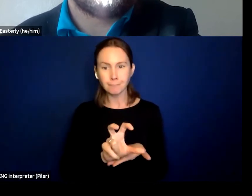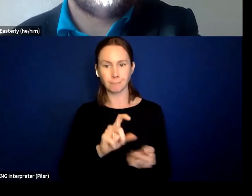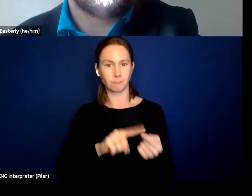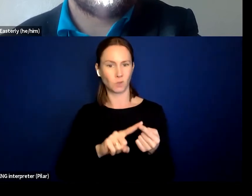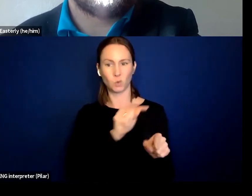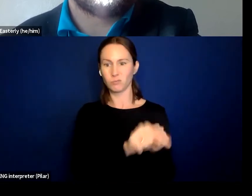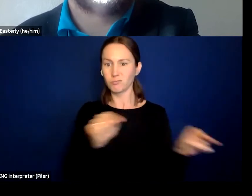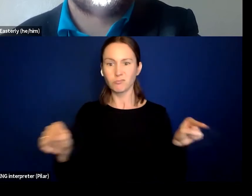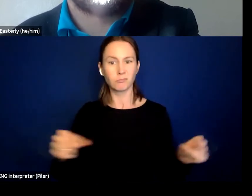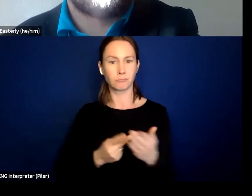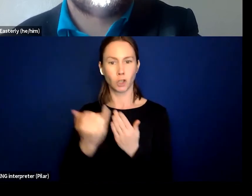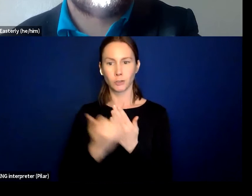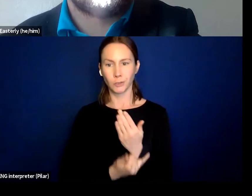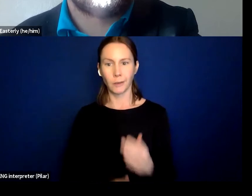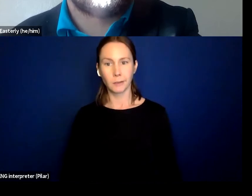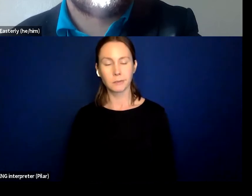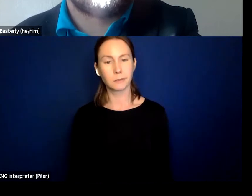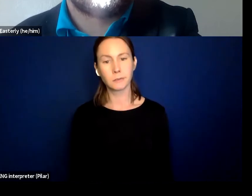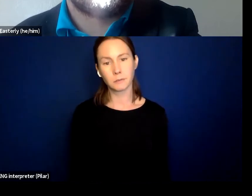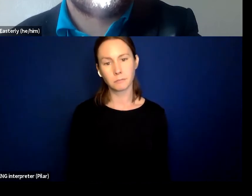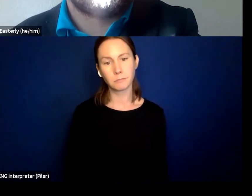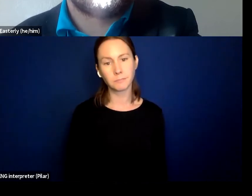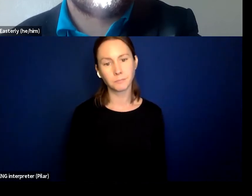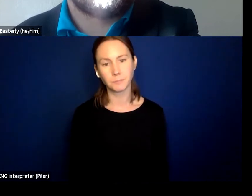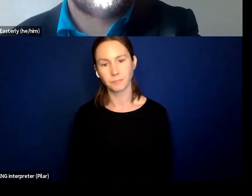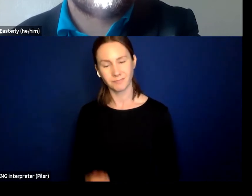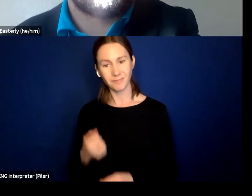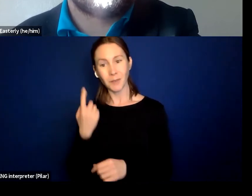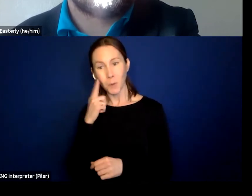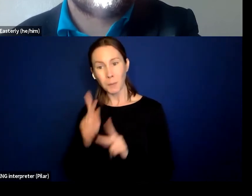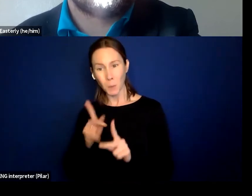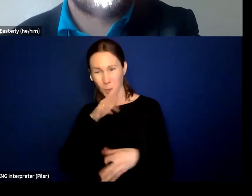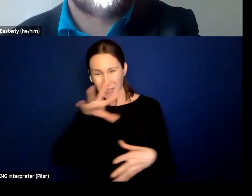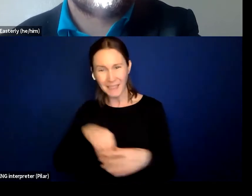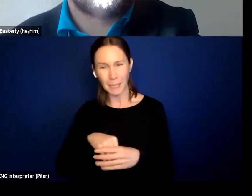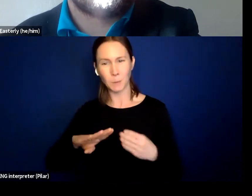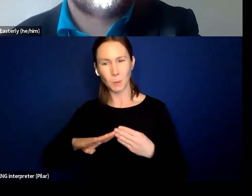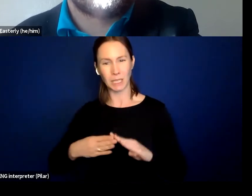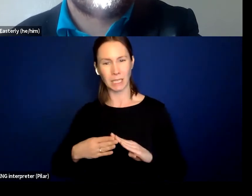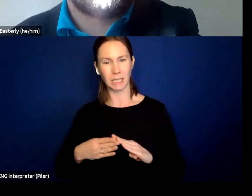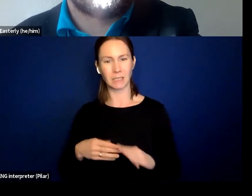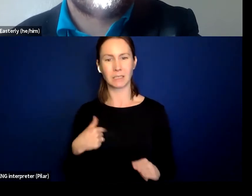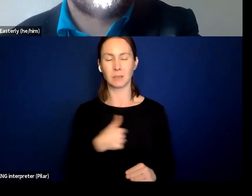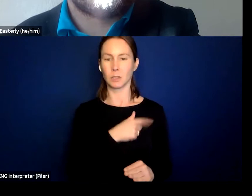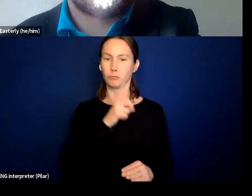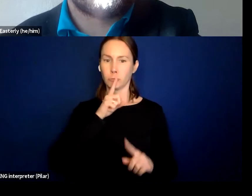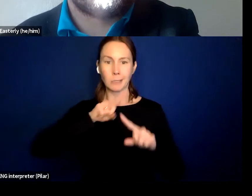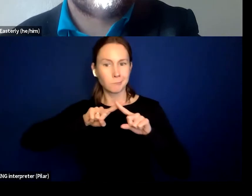projects that are developed by people within our communities. So we've really tried to lean into,